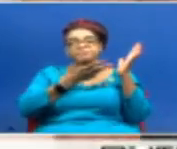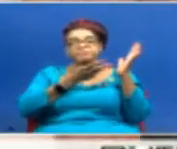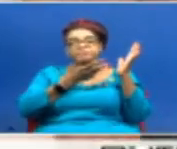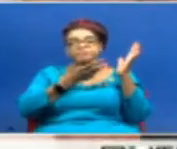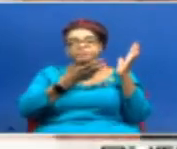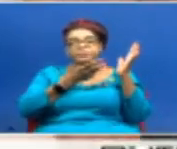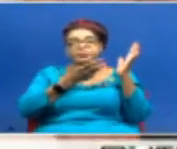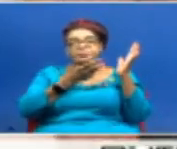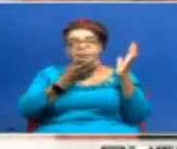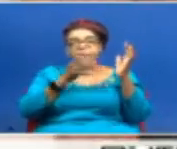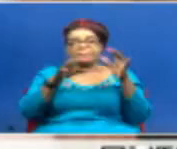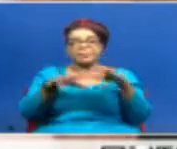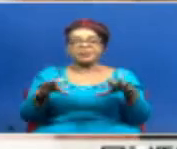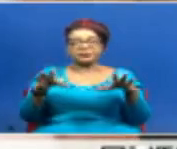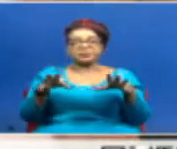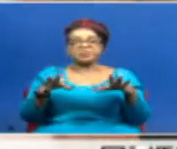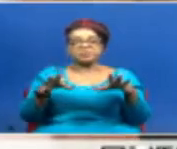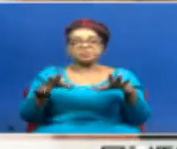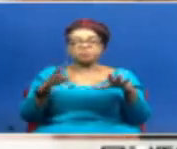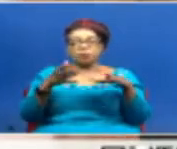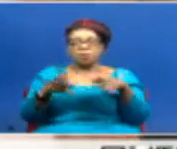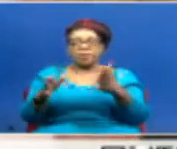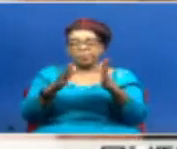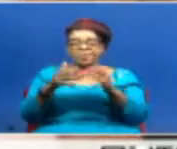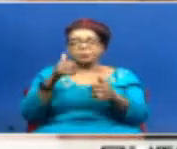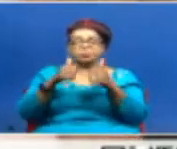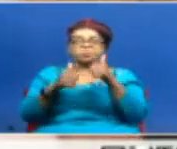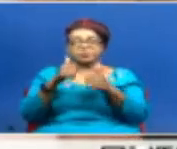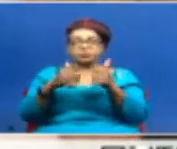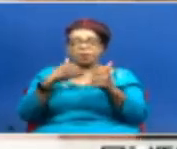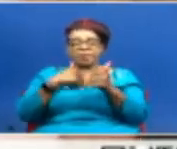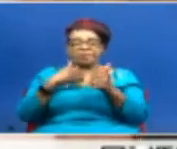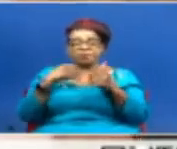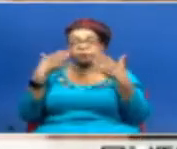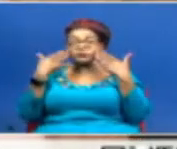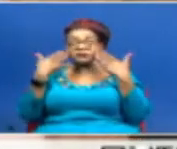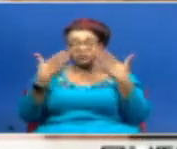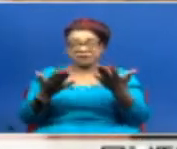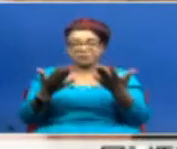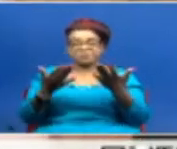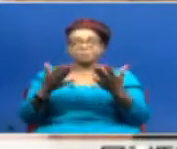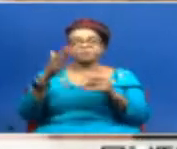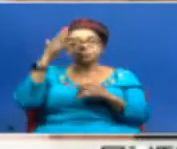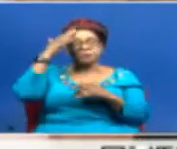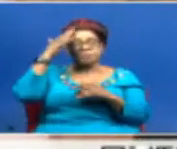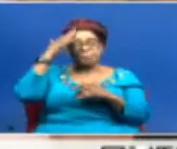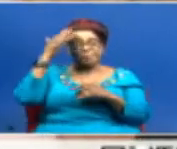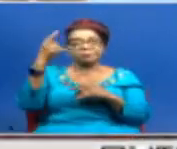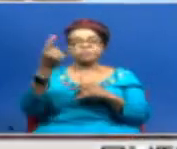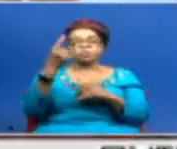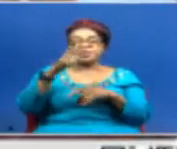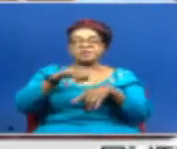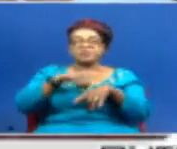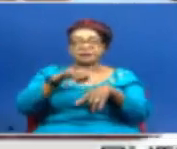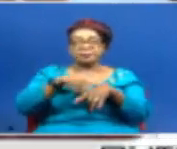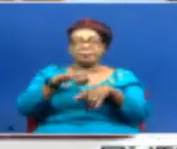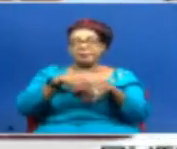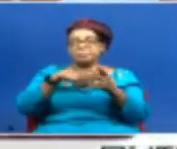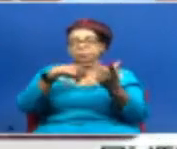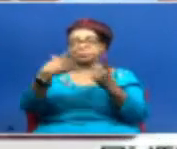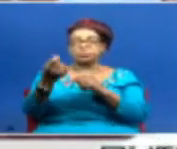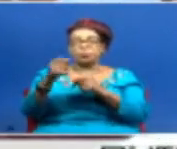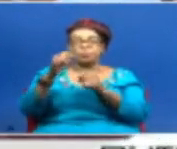soko. Mikakati mingi ambayo umeiweka tunaiona, na tunajua it's only for a time. Wakati tunaenda kwa shamba,